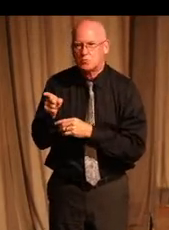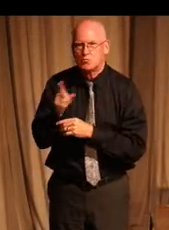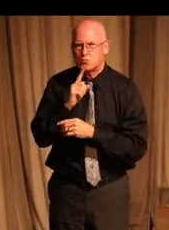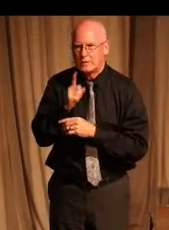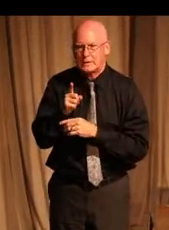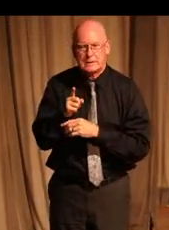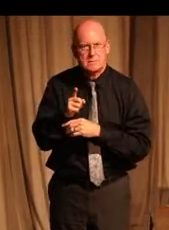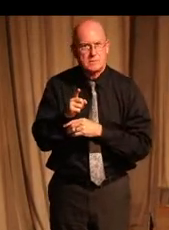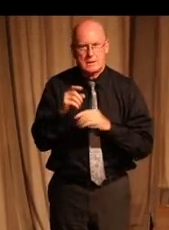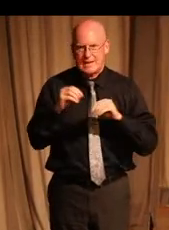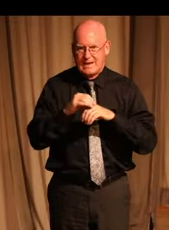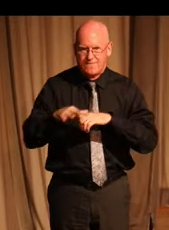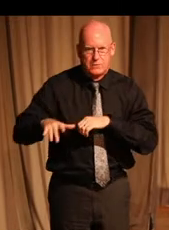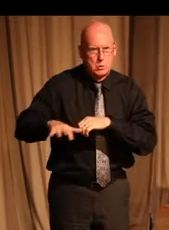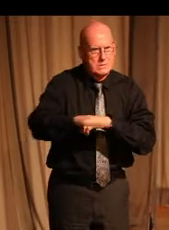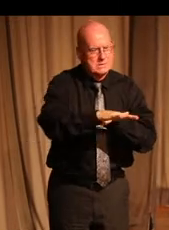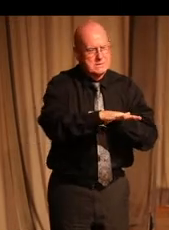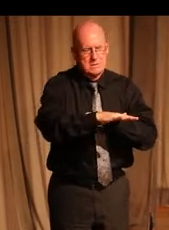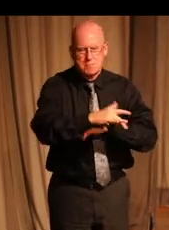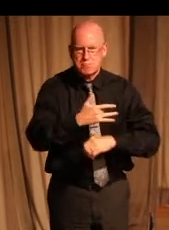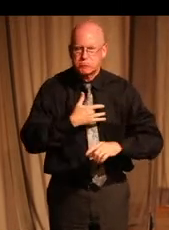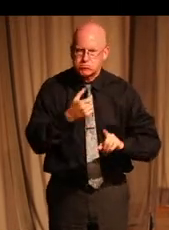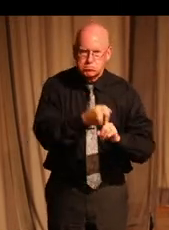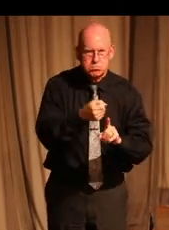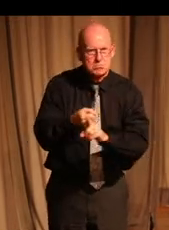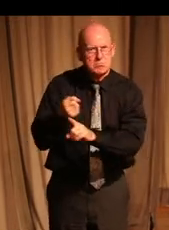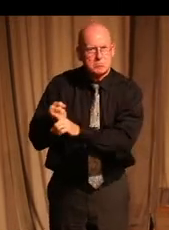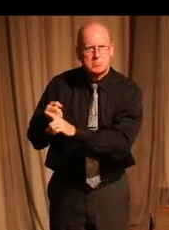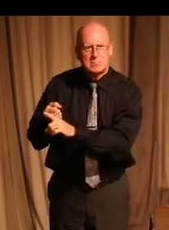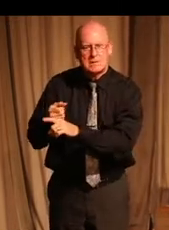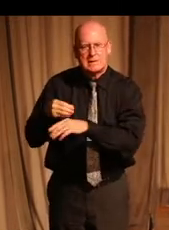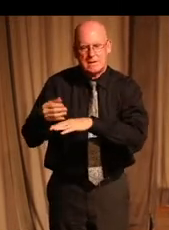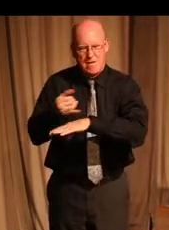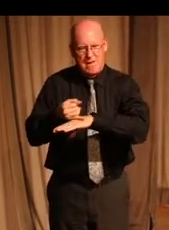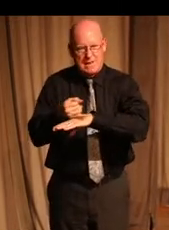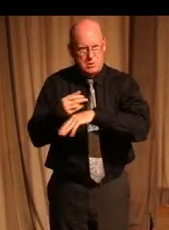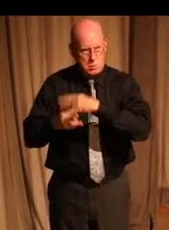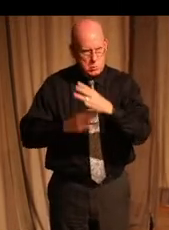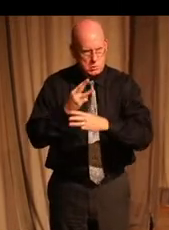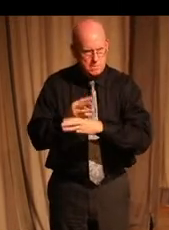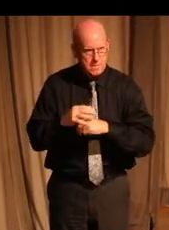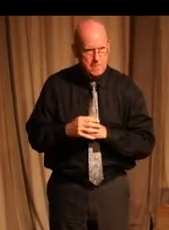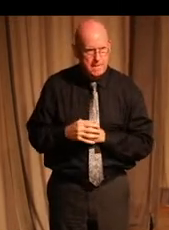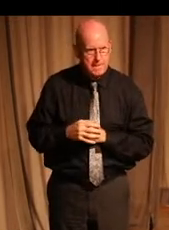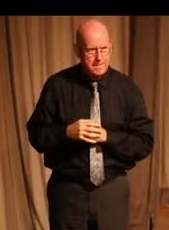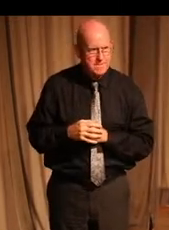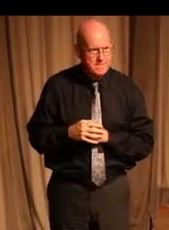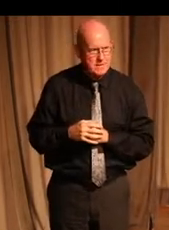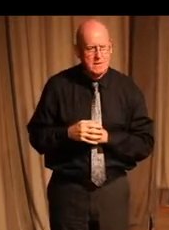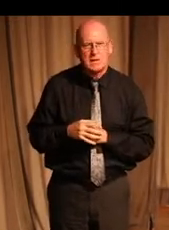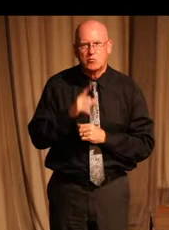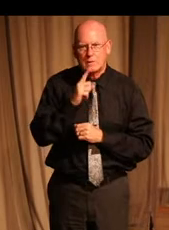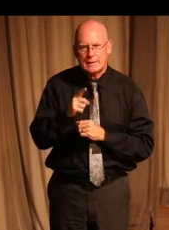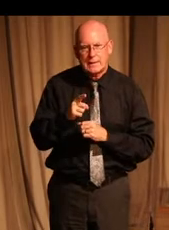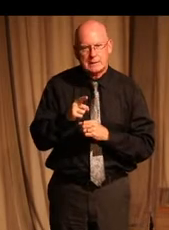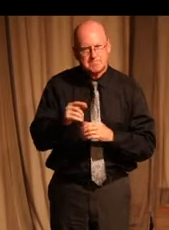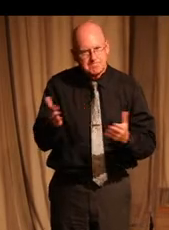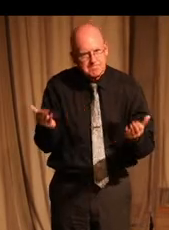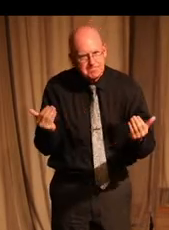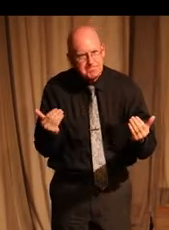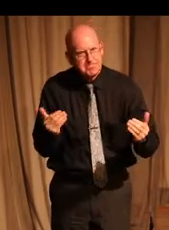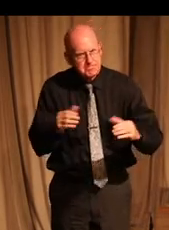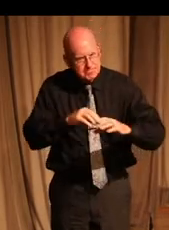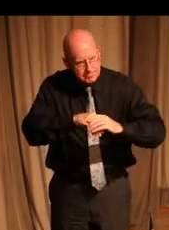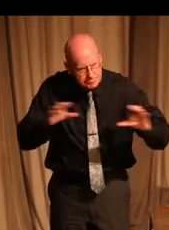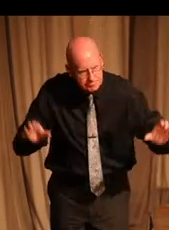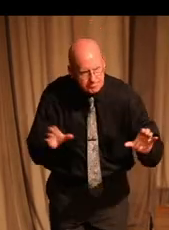Caribbean film world. It's a manifesto and call to action in many ways. And we are so grateful that he's joining us